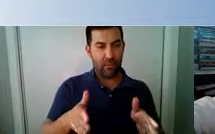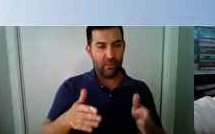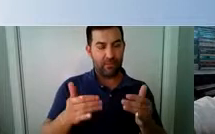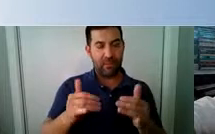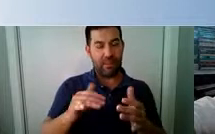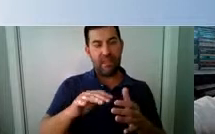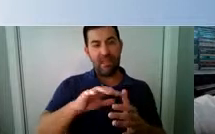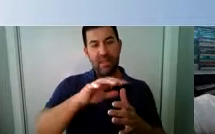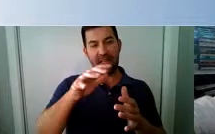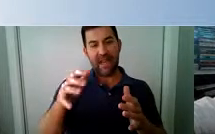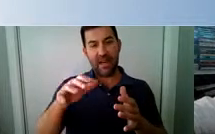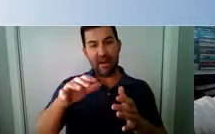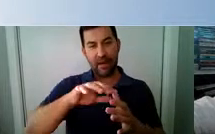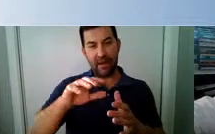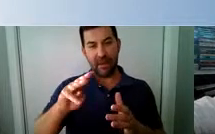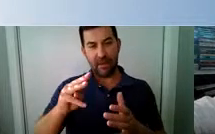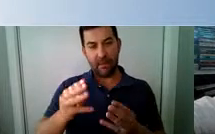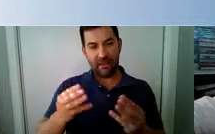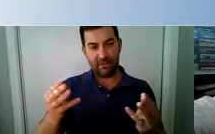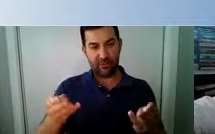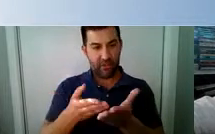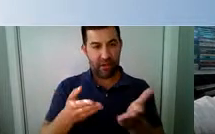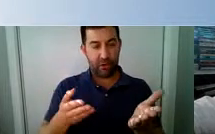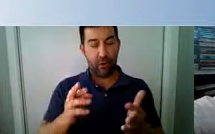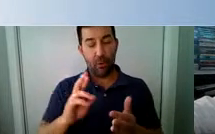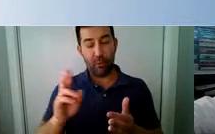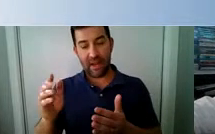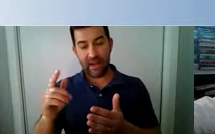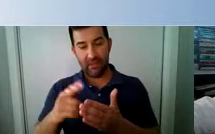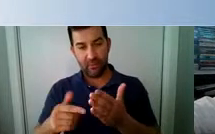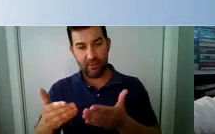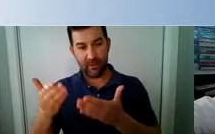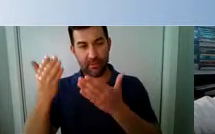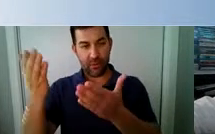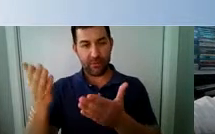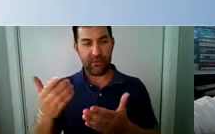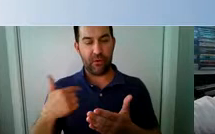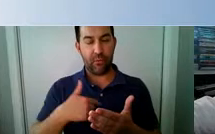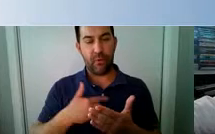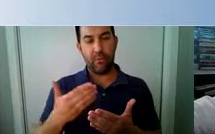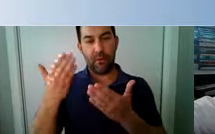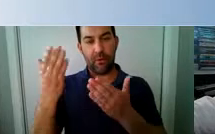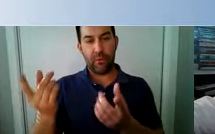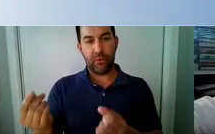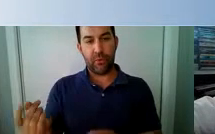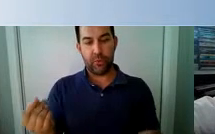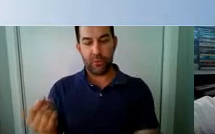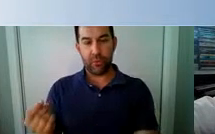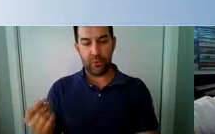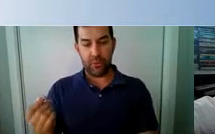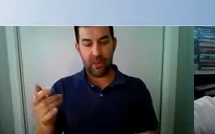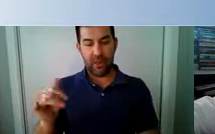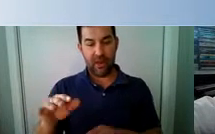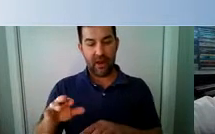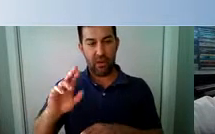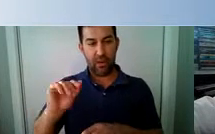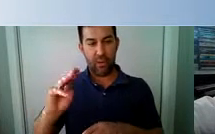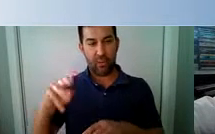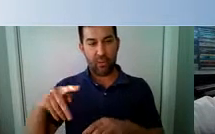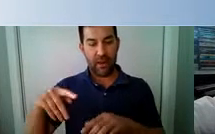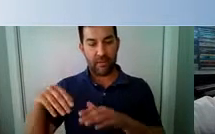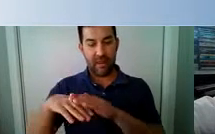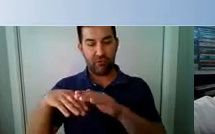canopy material. And on the right is what's proposed. And so what we're proposing to do is relocate that ramp entrance from